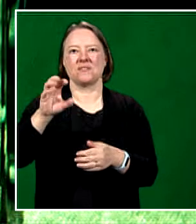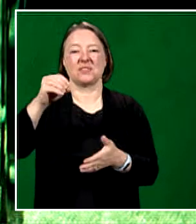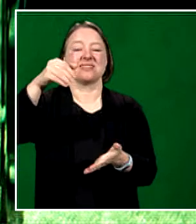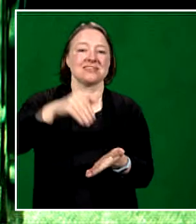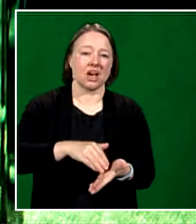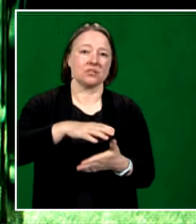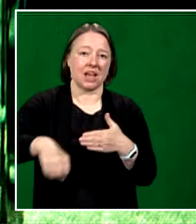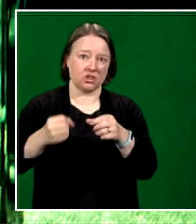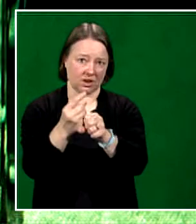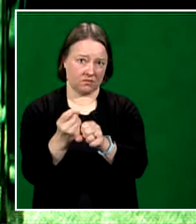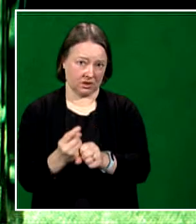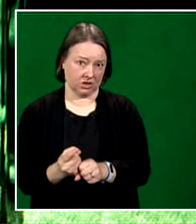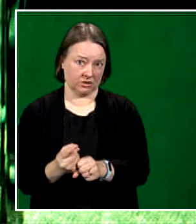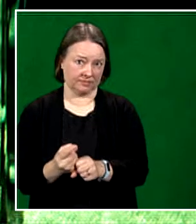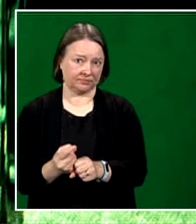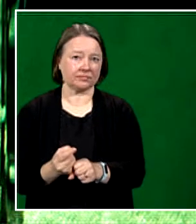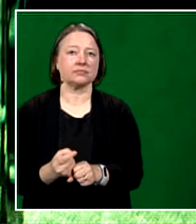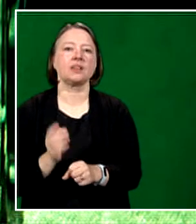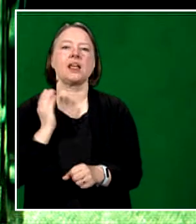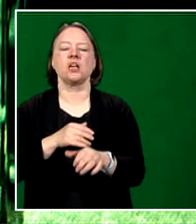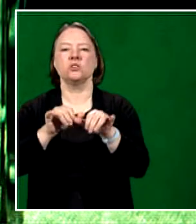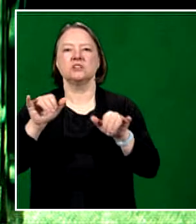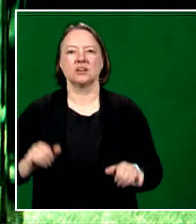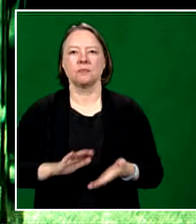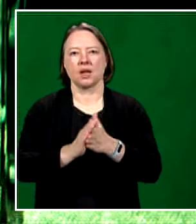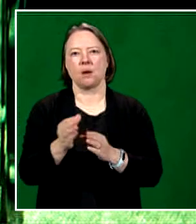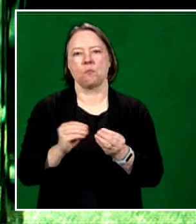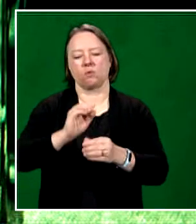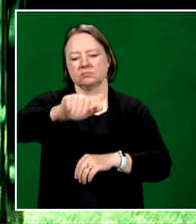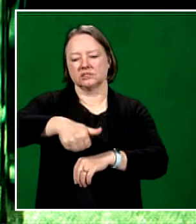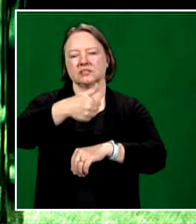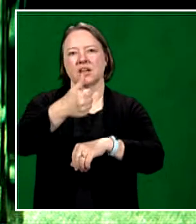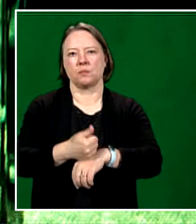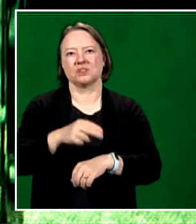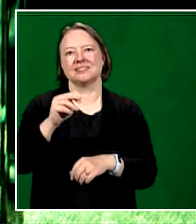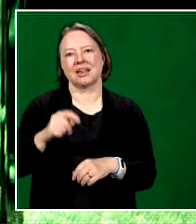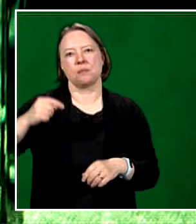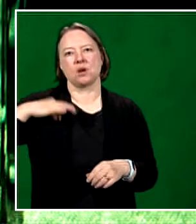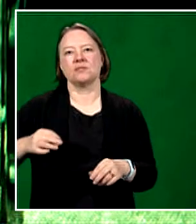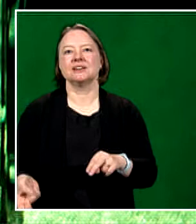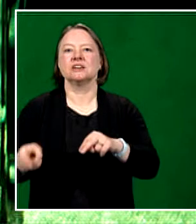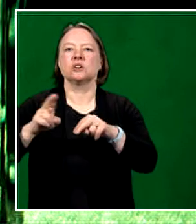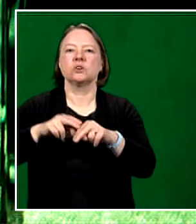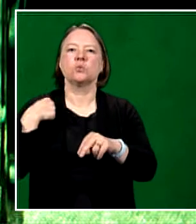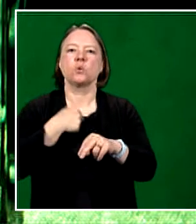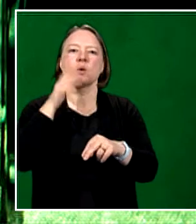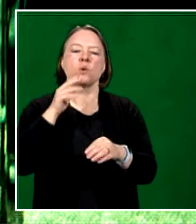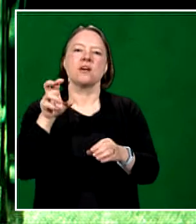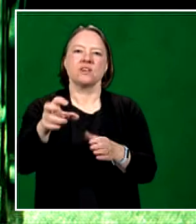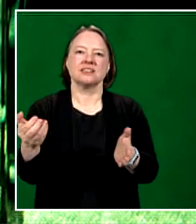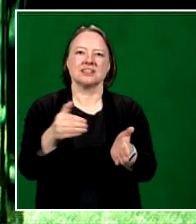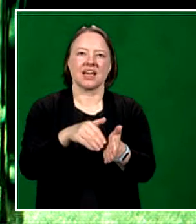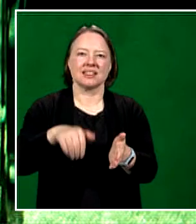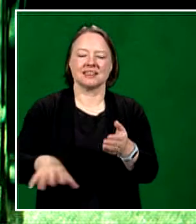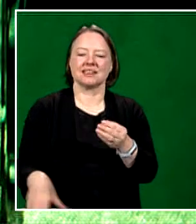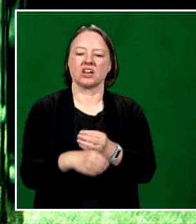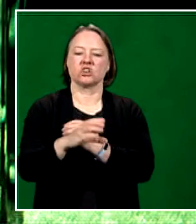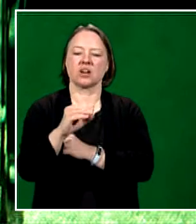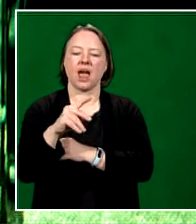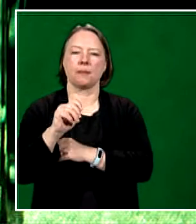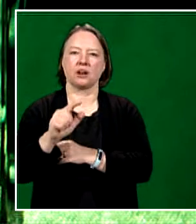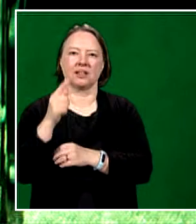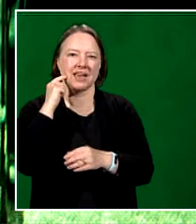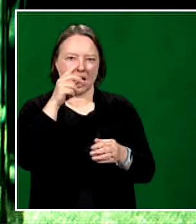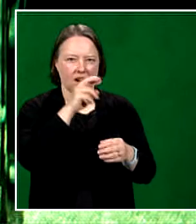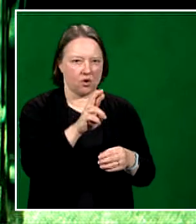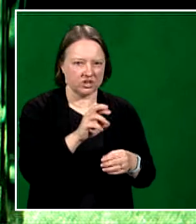per year. As our system becomes more established and net profits increase, we plan on reinvesting this excess capital into research and development